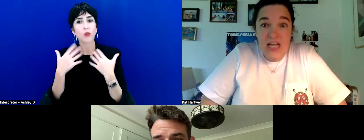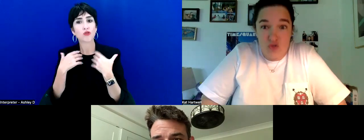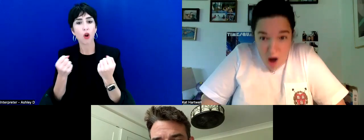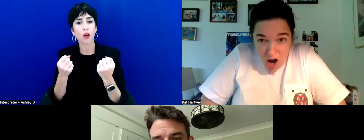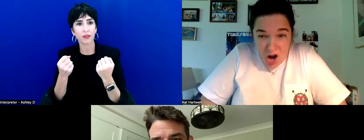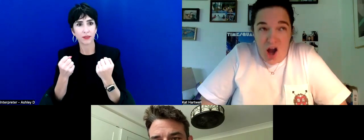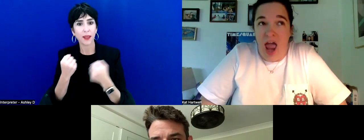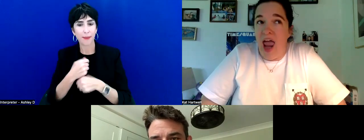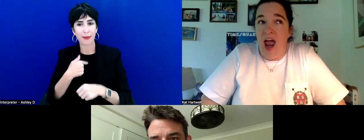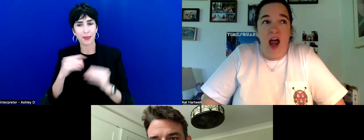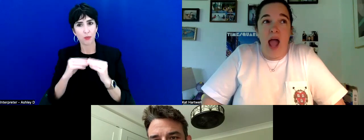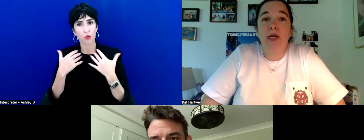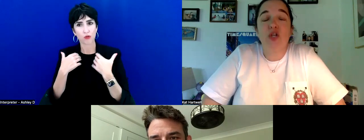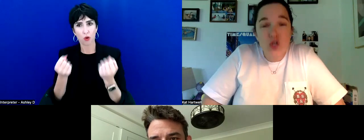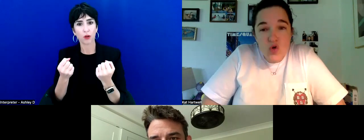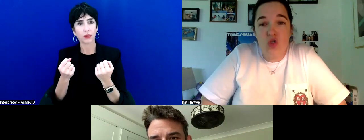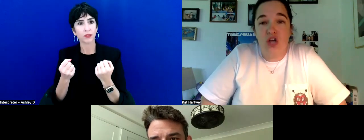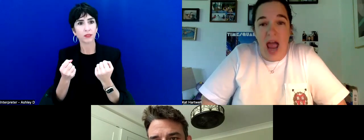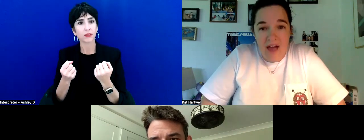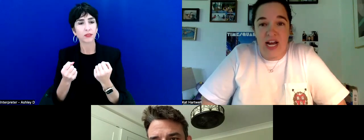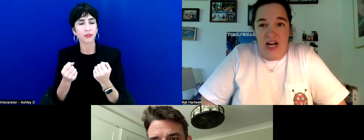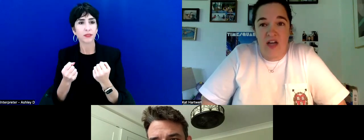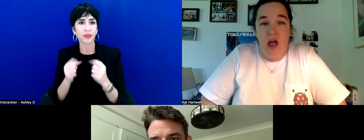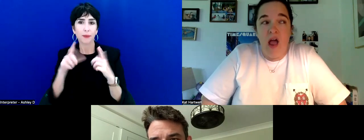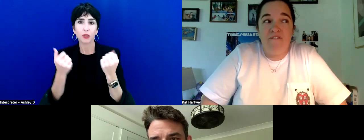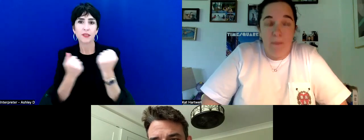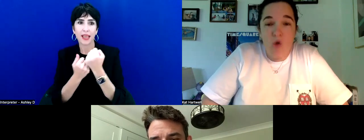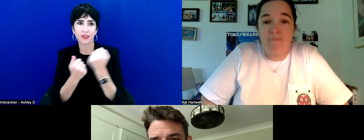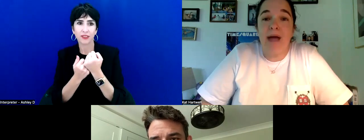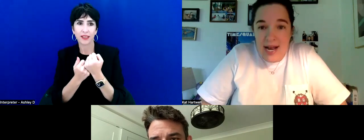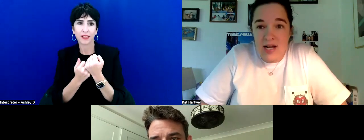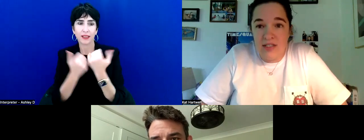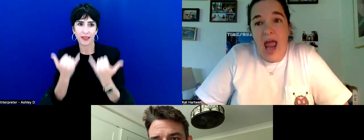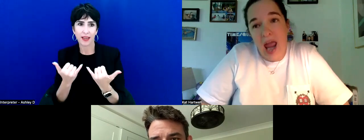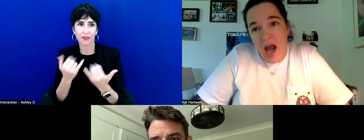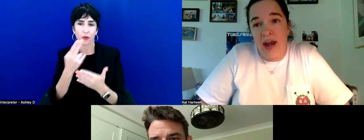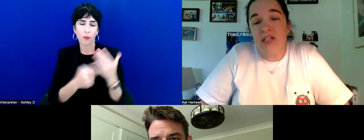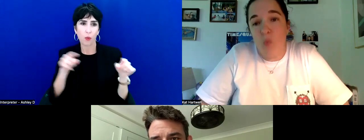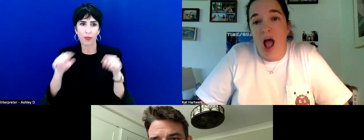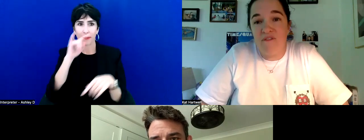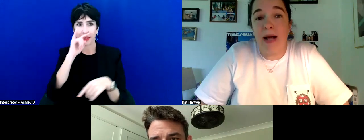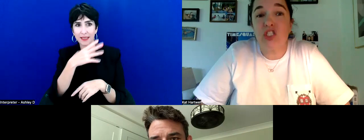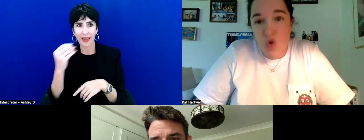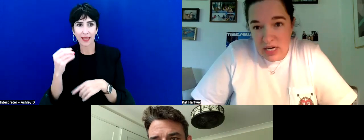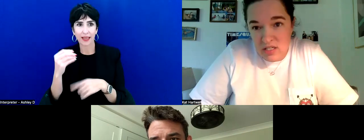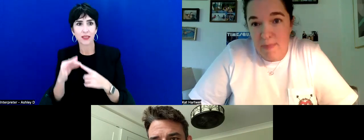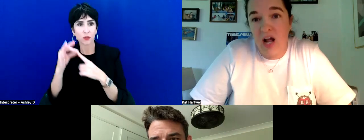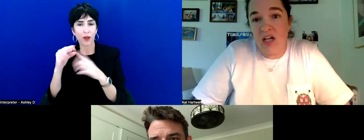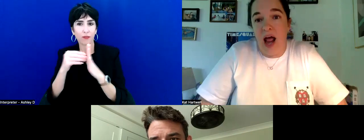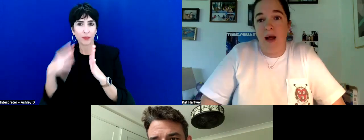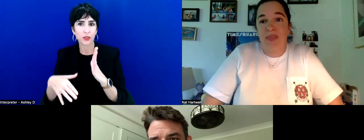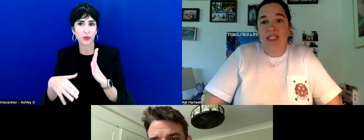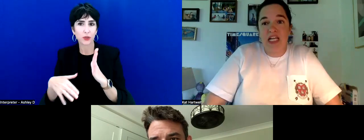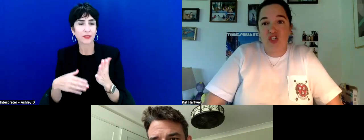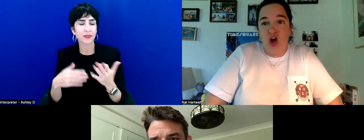made me stronger, and I'm a huge advocate for both of my kids and as well for my students